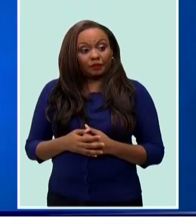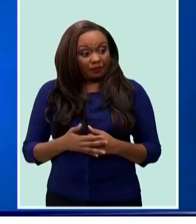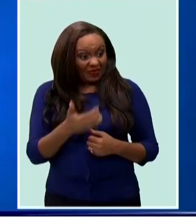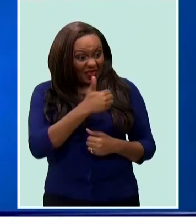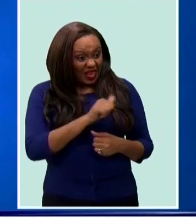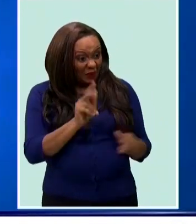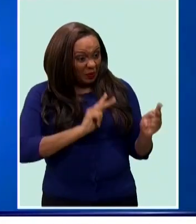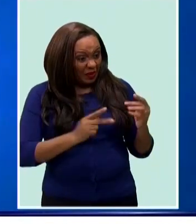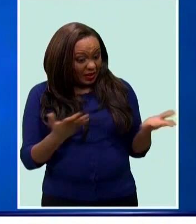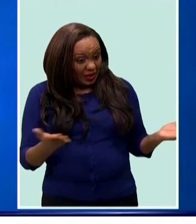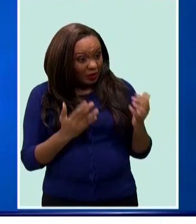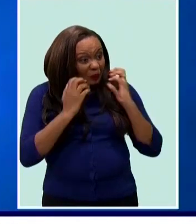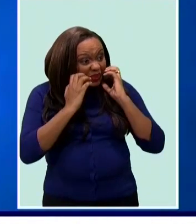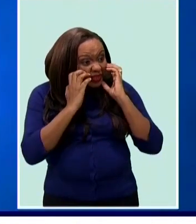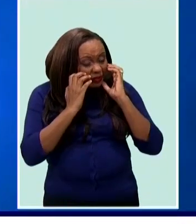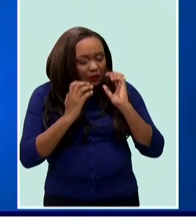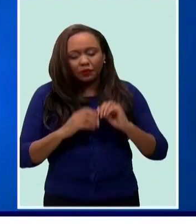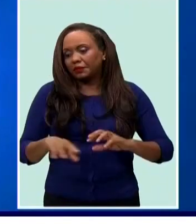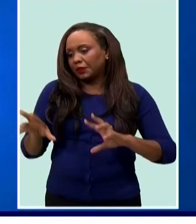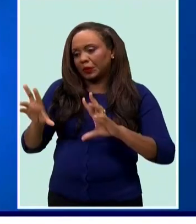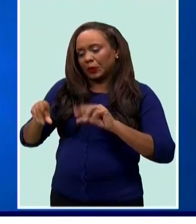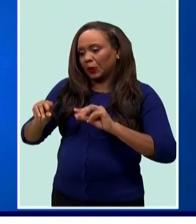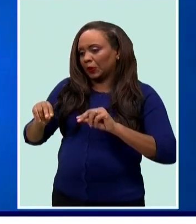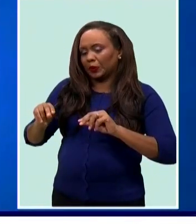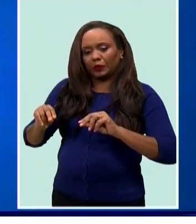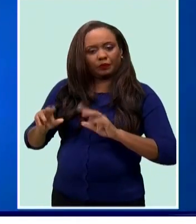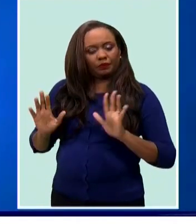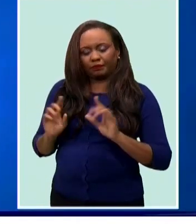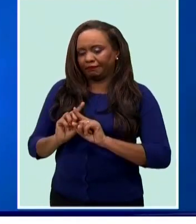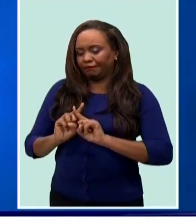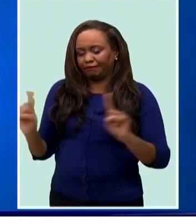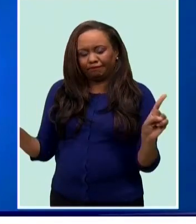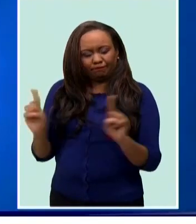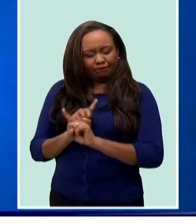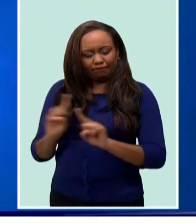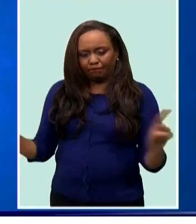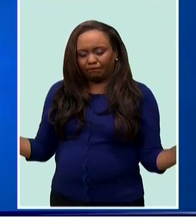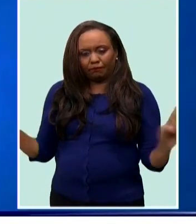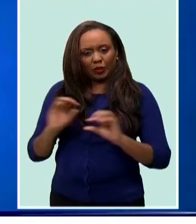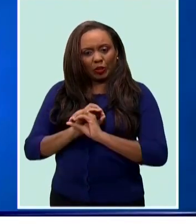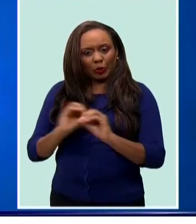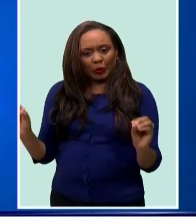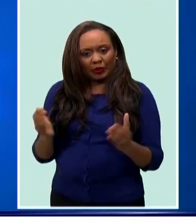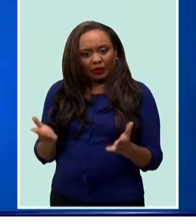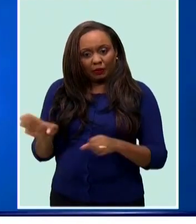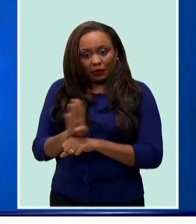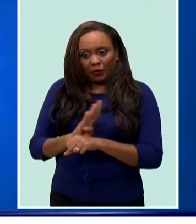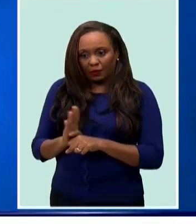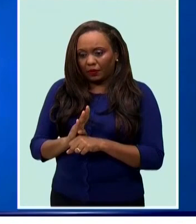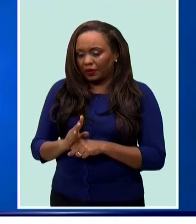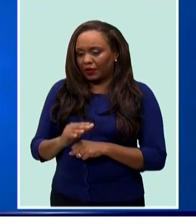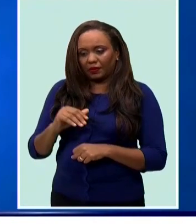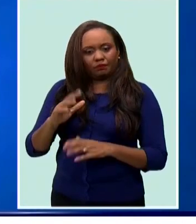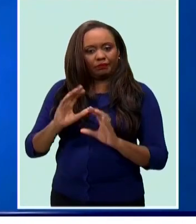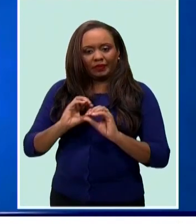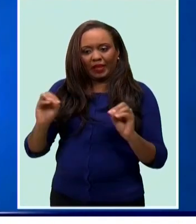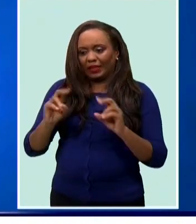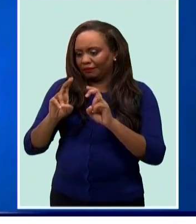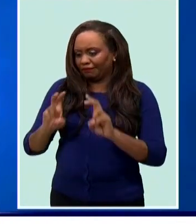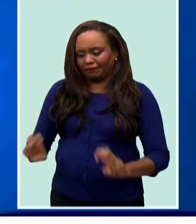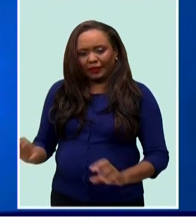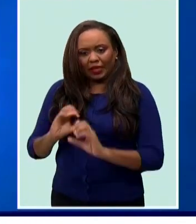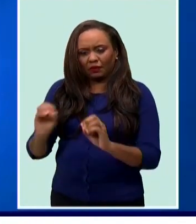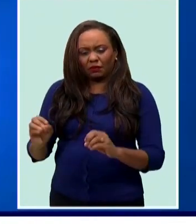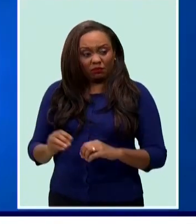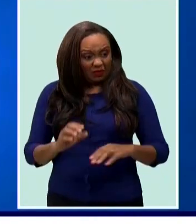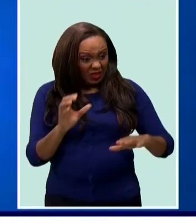here? No, absolutely not. We have no cases in Barbados, and we're currently not investigating any cases in Barbados. Okay, what about